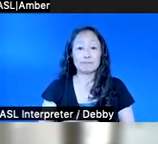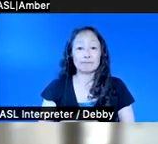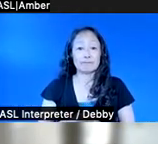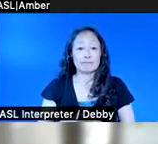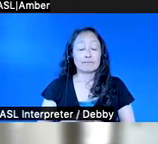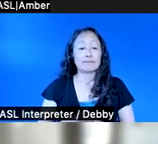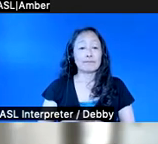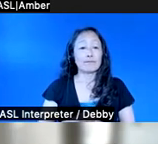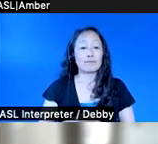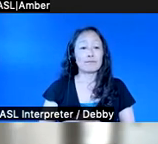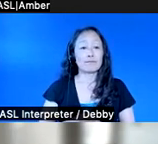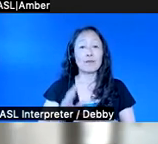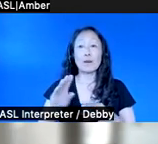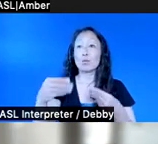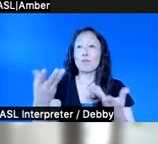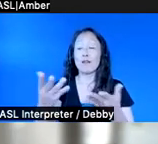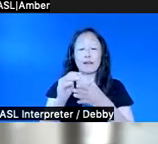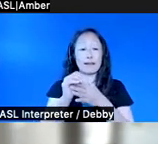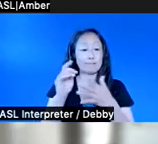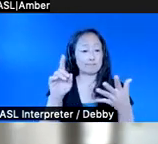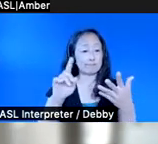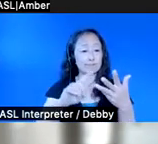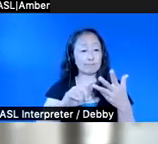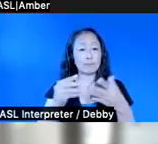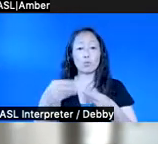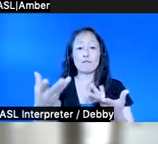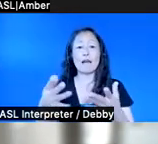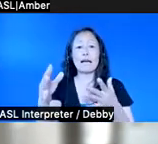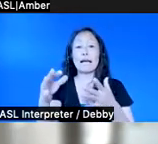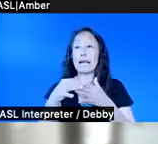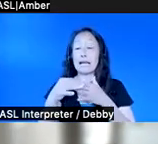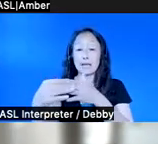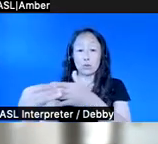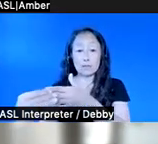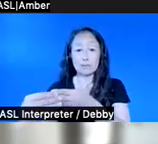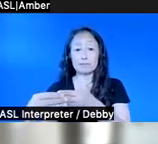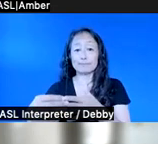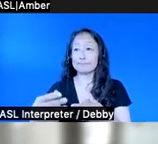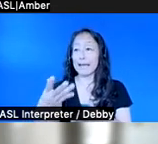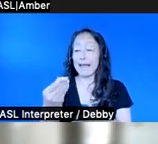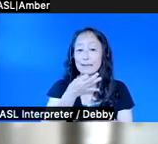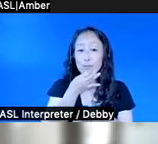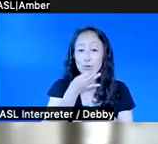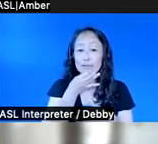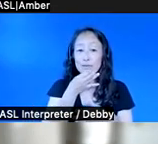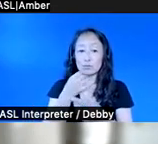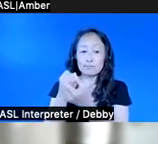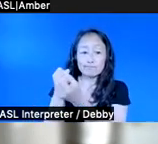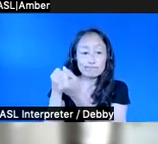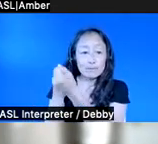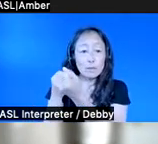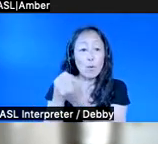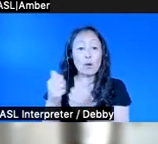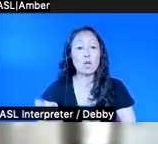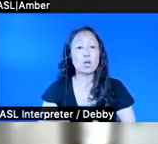Providing leadership and expertise to assist survivors and victims as they navigate all the systems, right? The